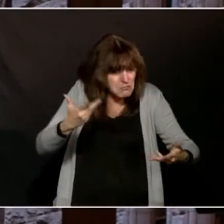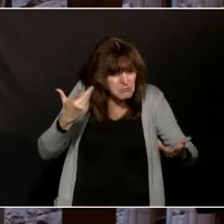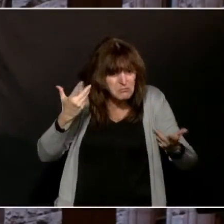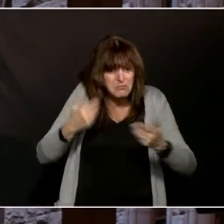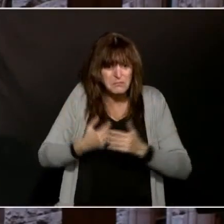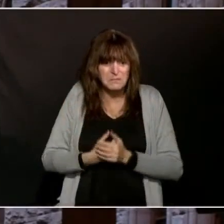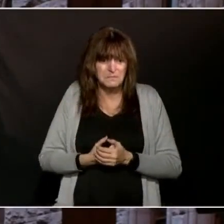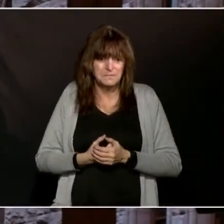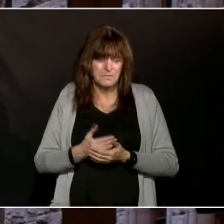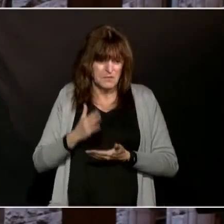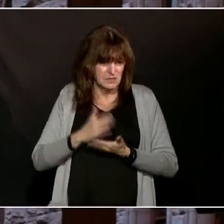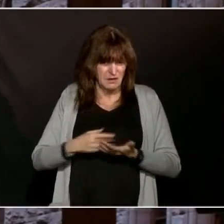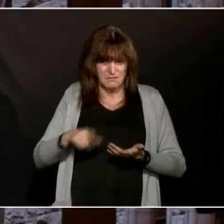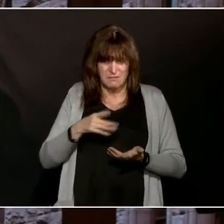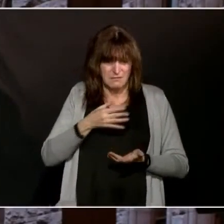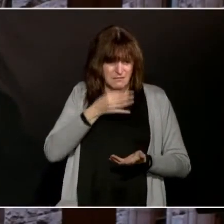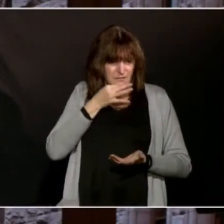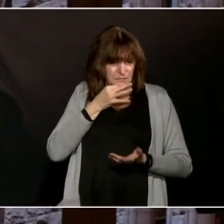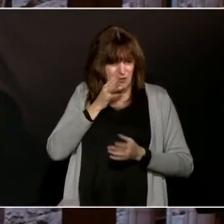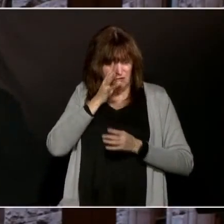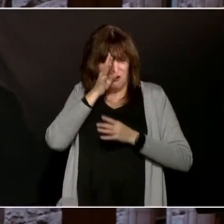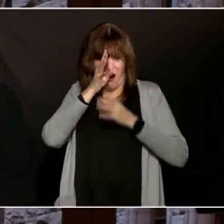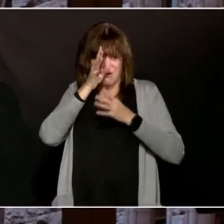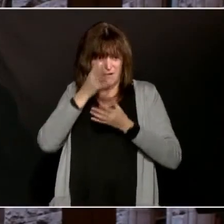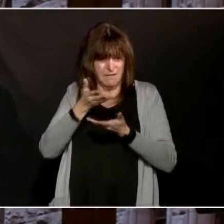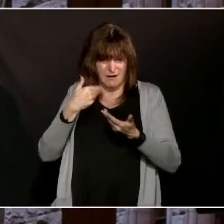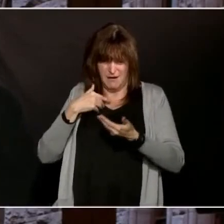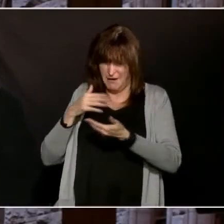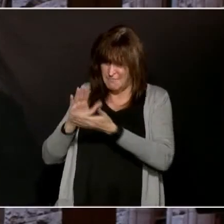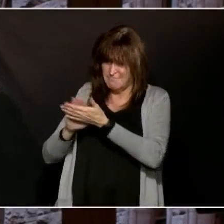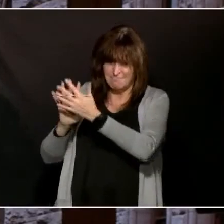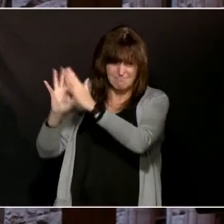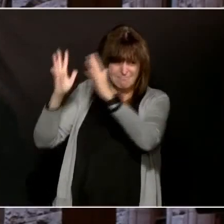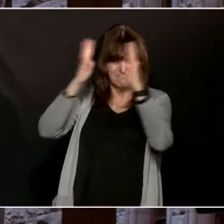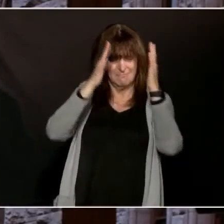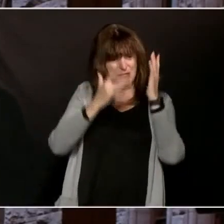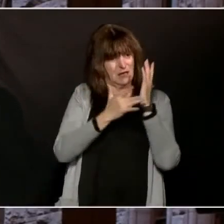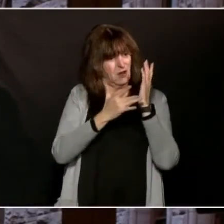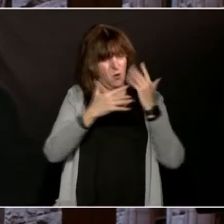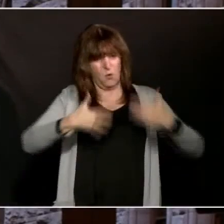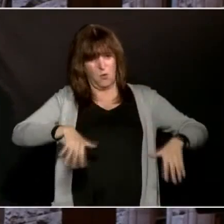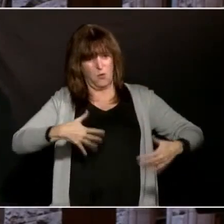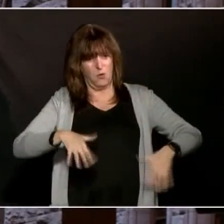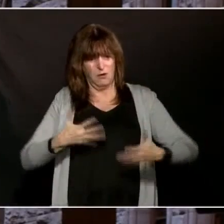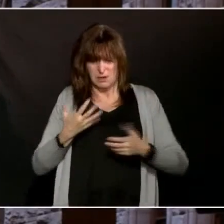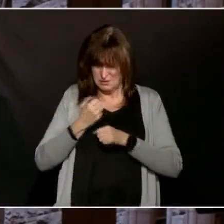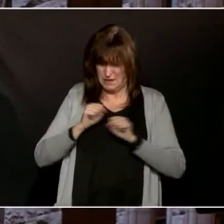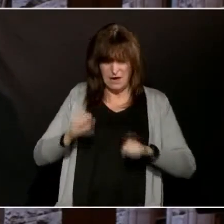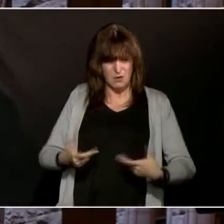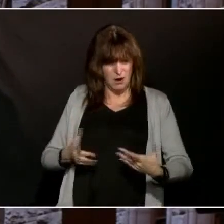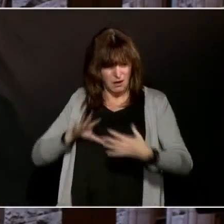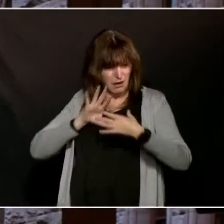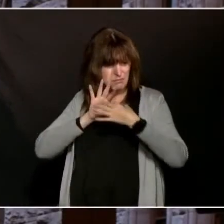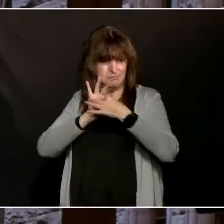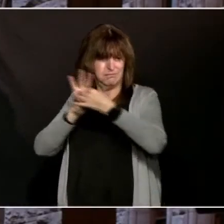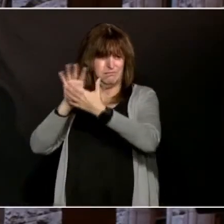their technology, and I applaud them for that. So I think there's safer ways to do that in there. So and